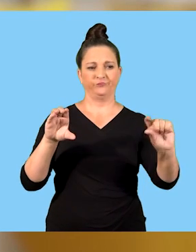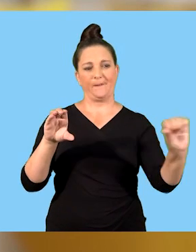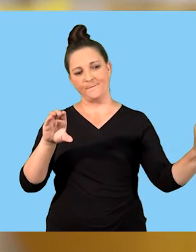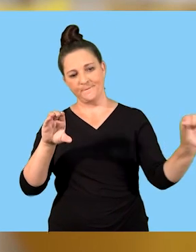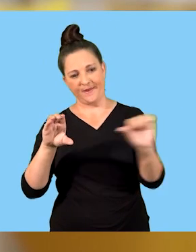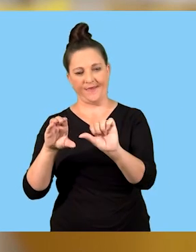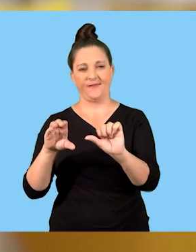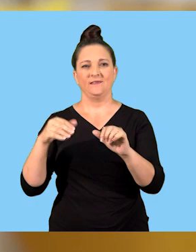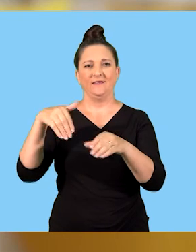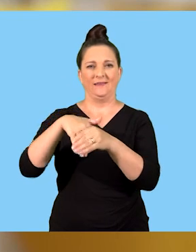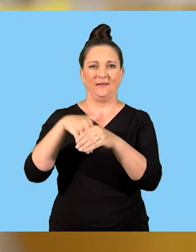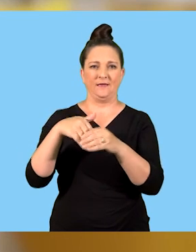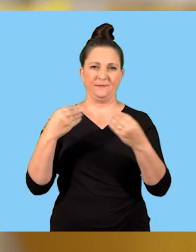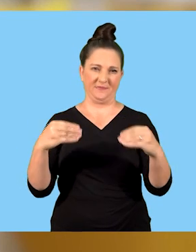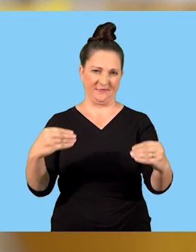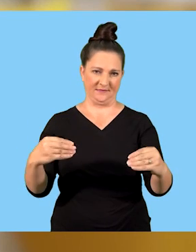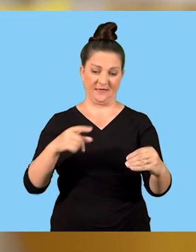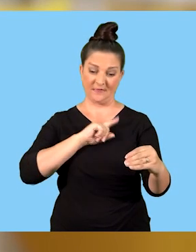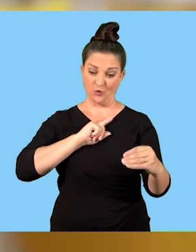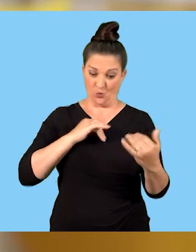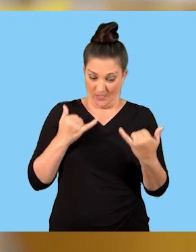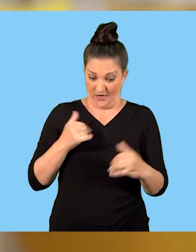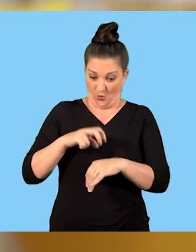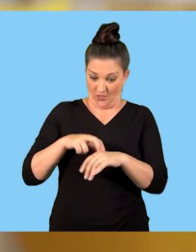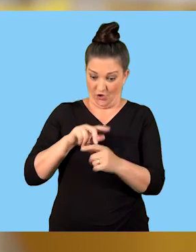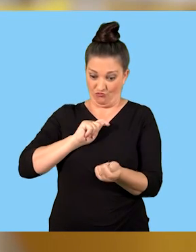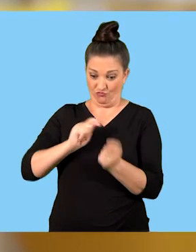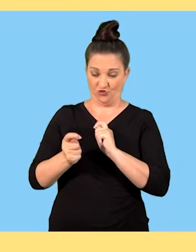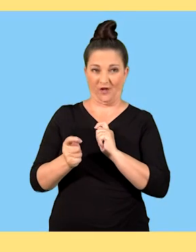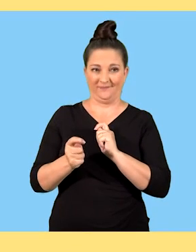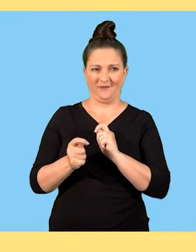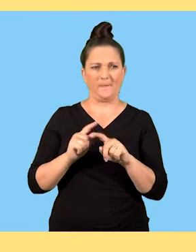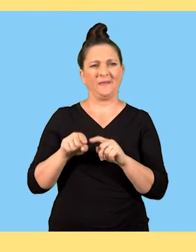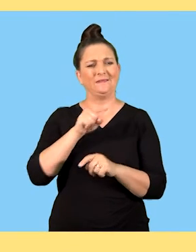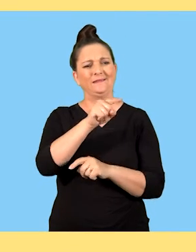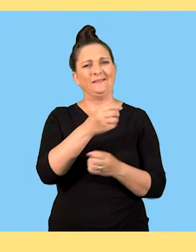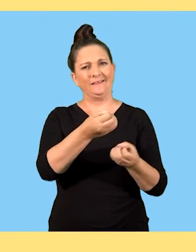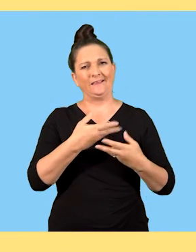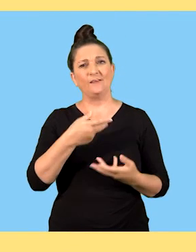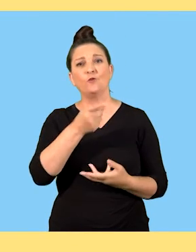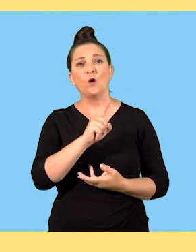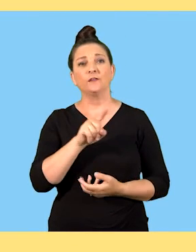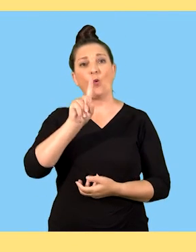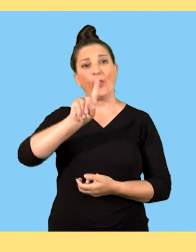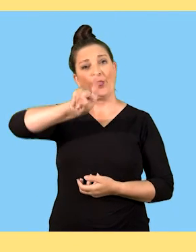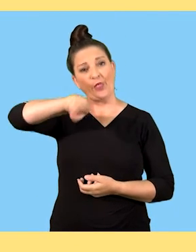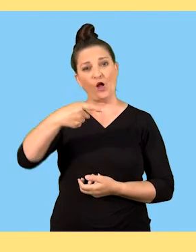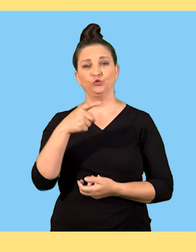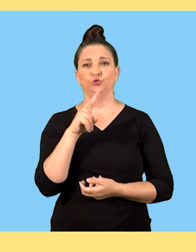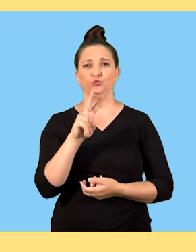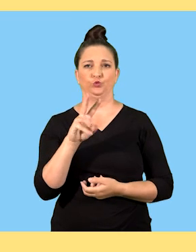business. Therefore, we need to adjust for this. Here they have given us 1,200,